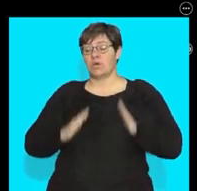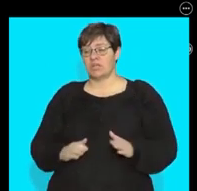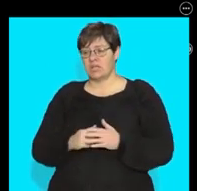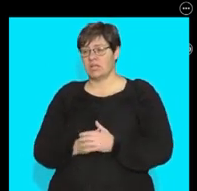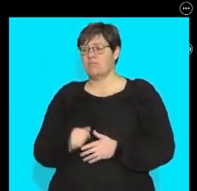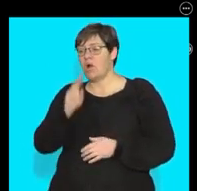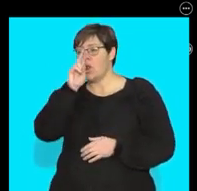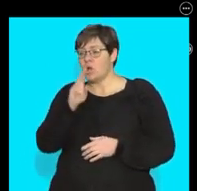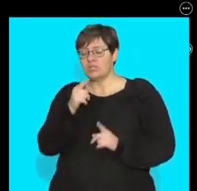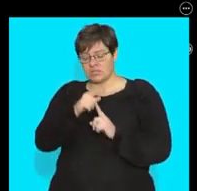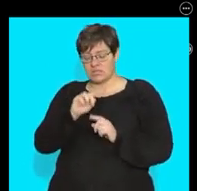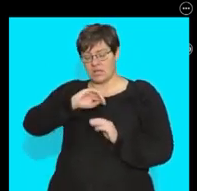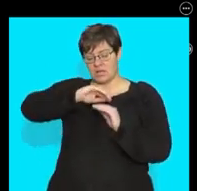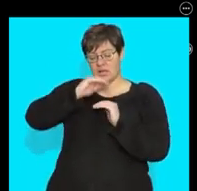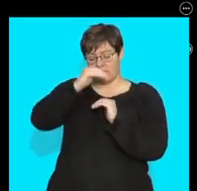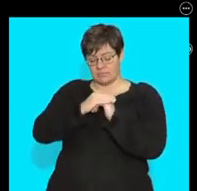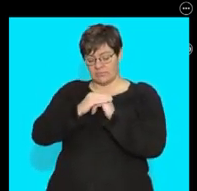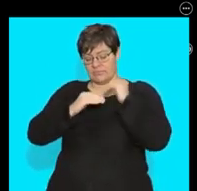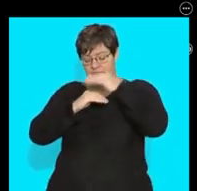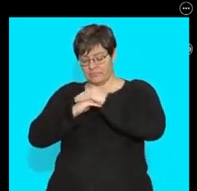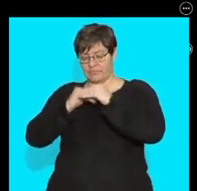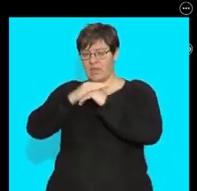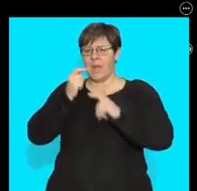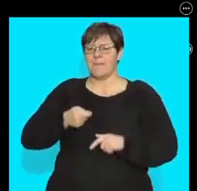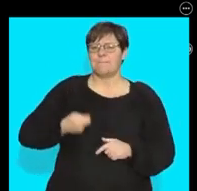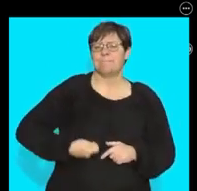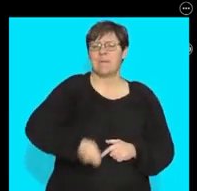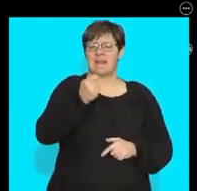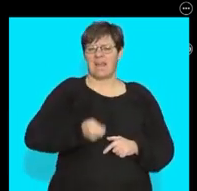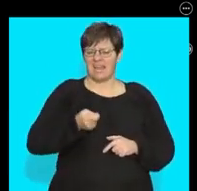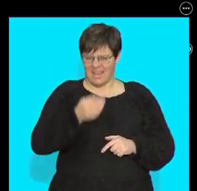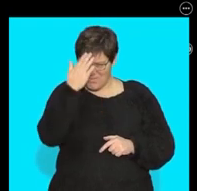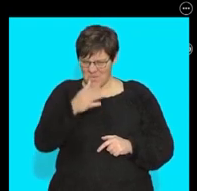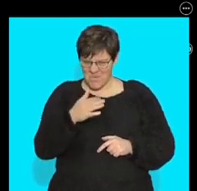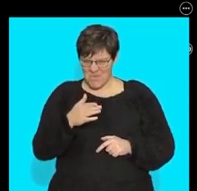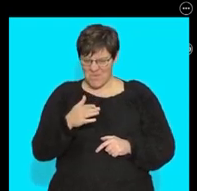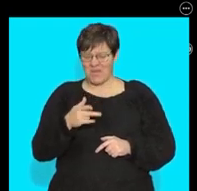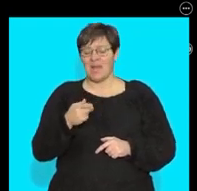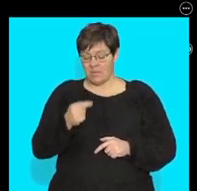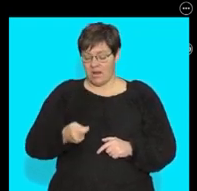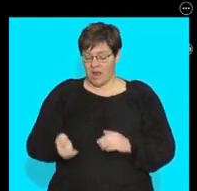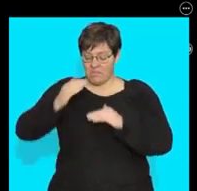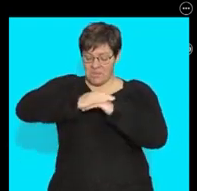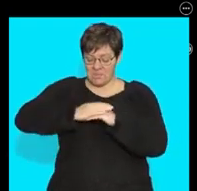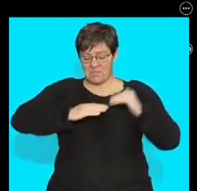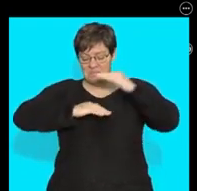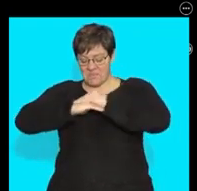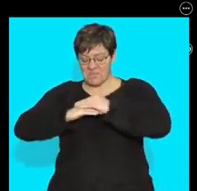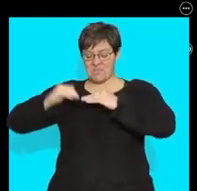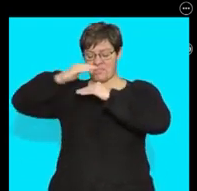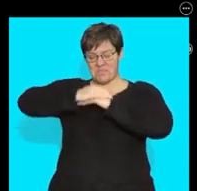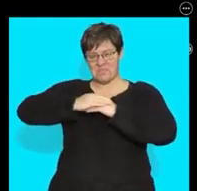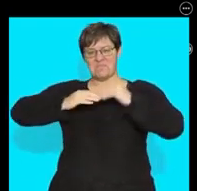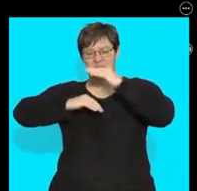kids, it looks like a stack of pancakes, one on top of each other. And each one, all